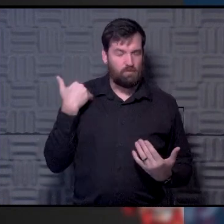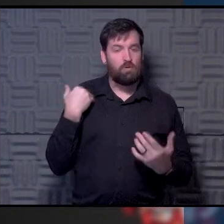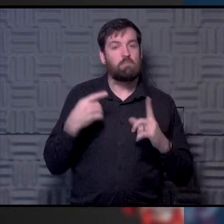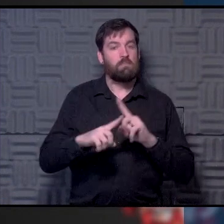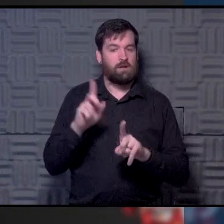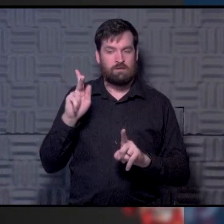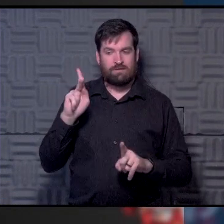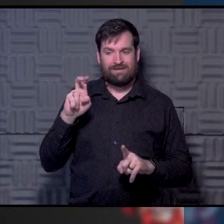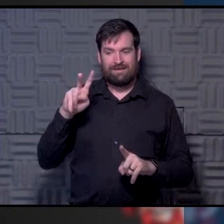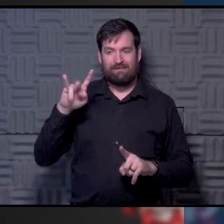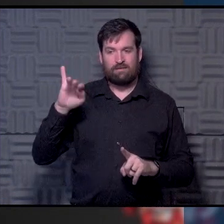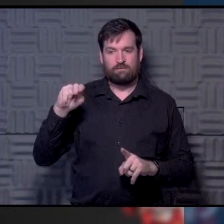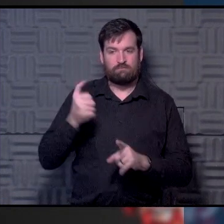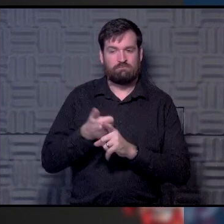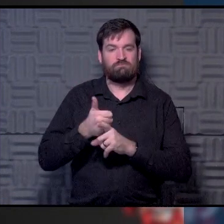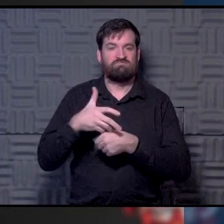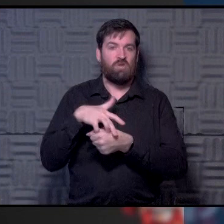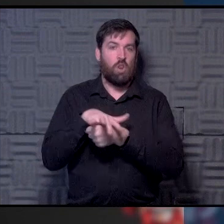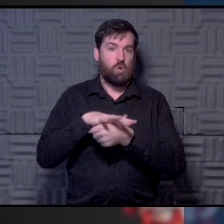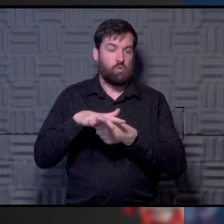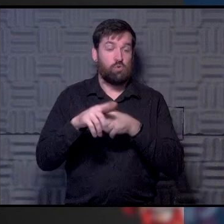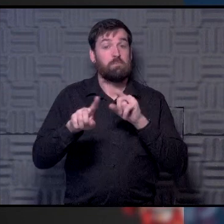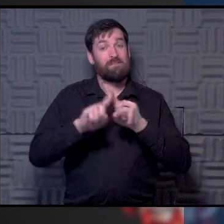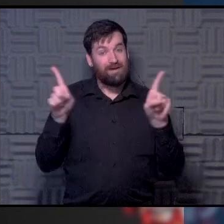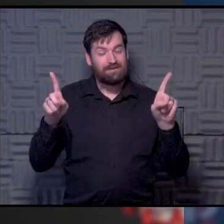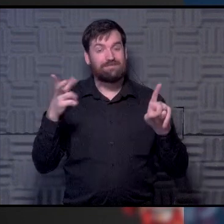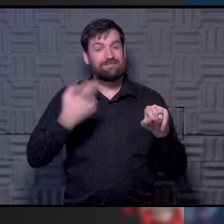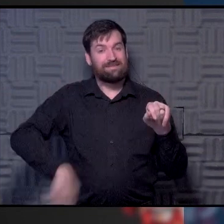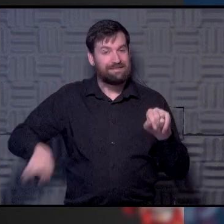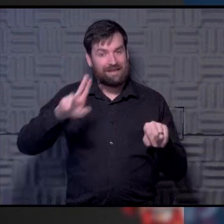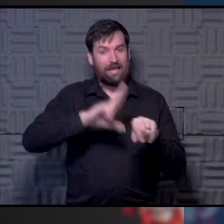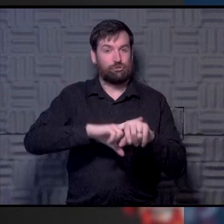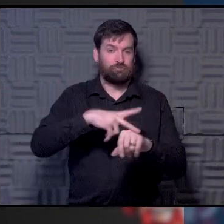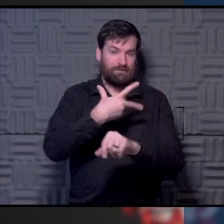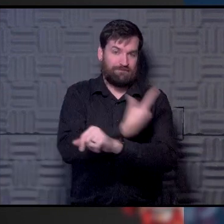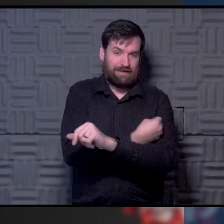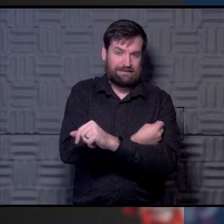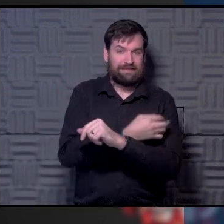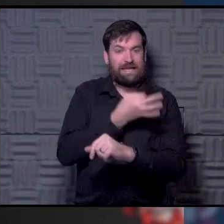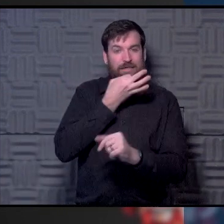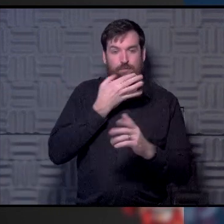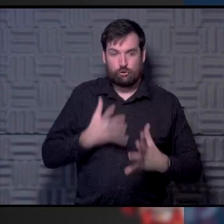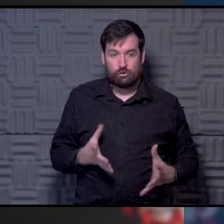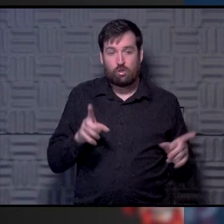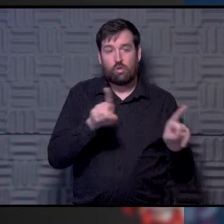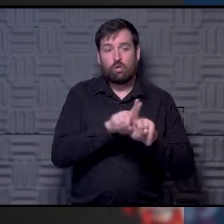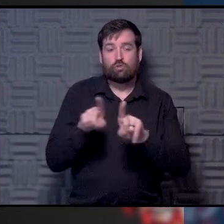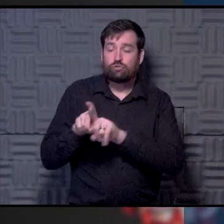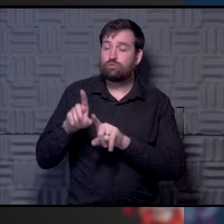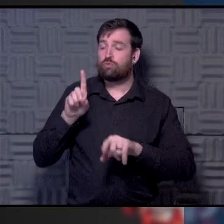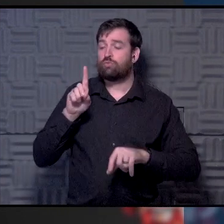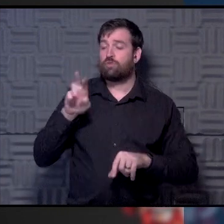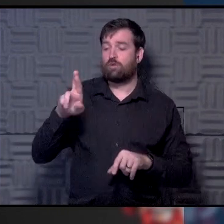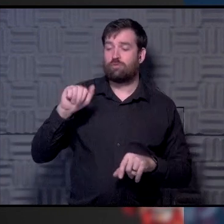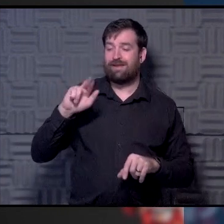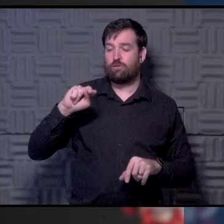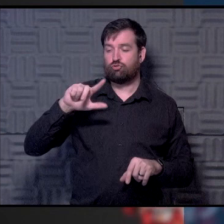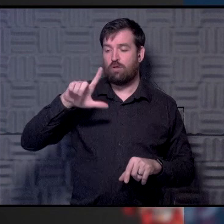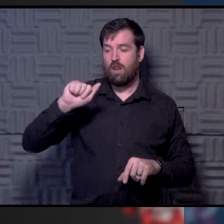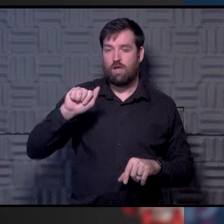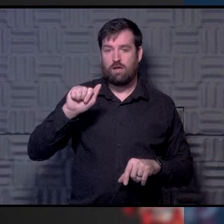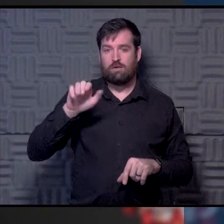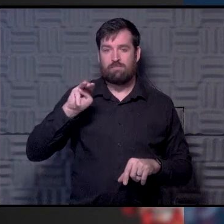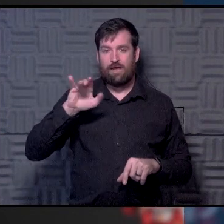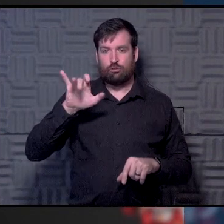but Kevin is a local but also national vaccine expert, as well as Dr. Angela Myers, the Division Director of